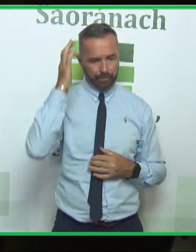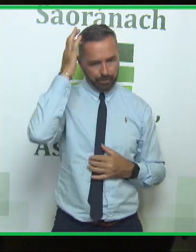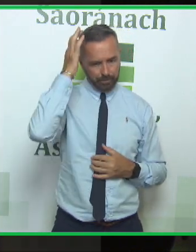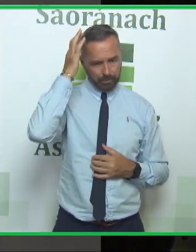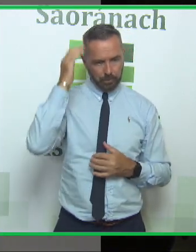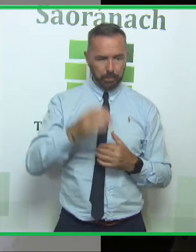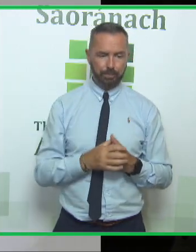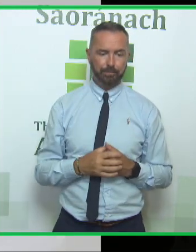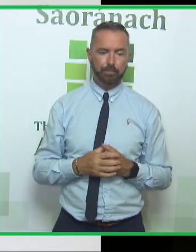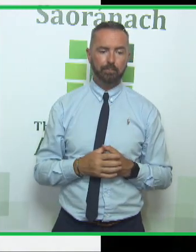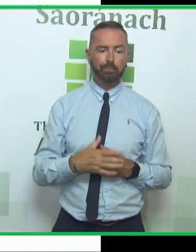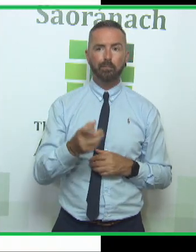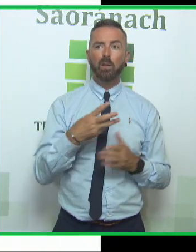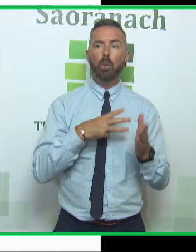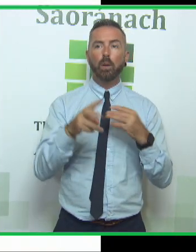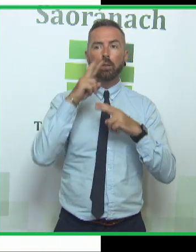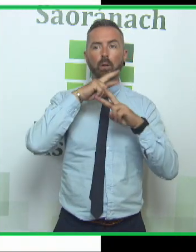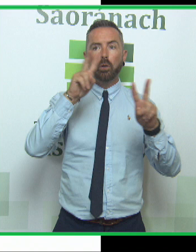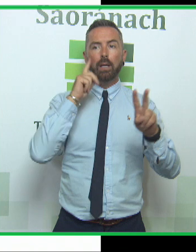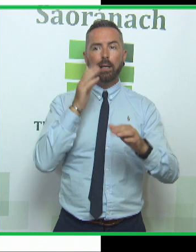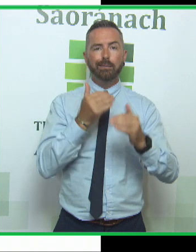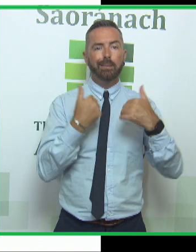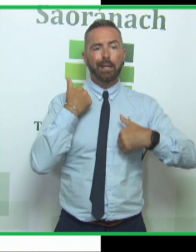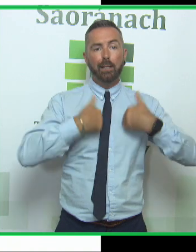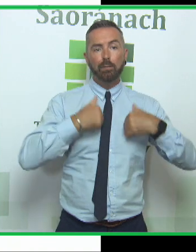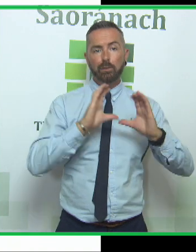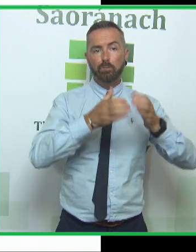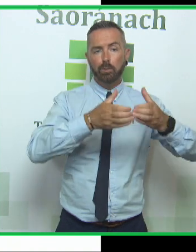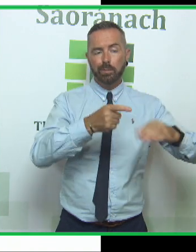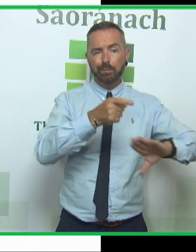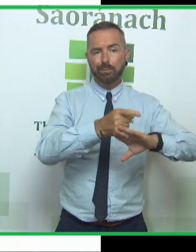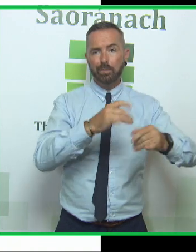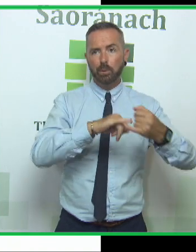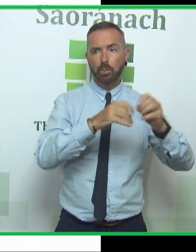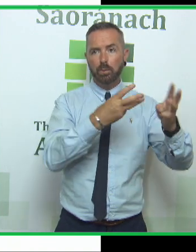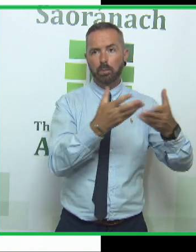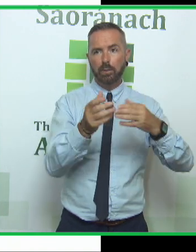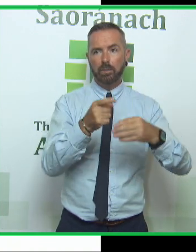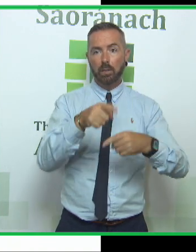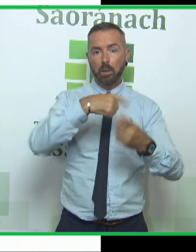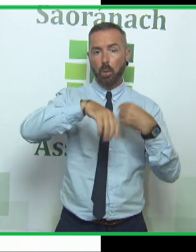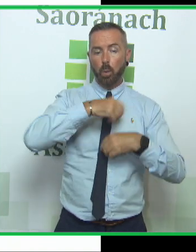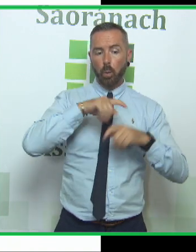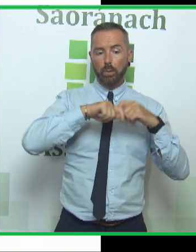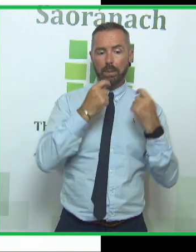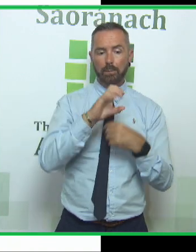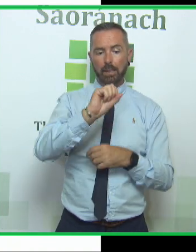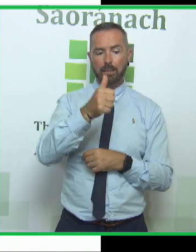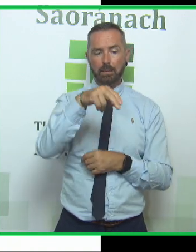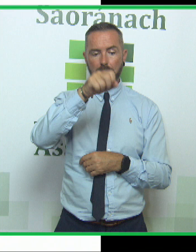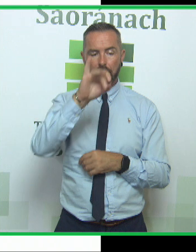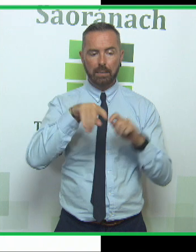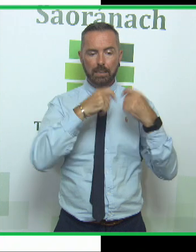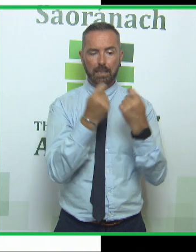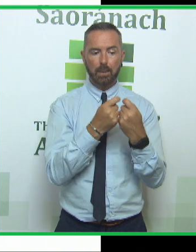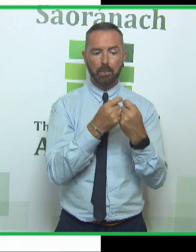When you look at the stakeholders, this is a kind of just looking at our own service, the SASSY team, which is Substance Abuse Service Specific to Youth,